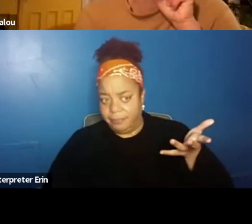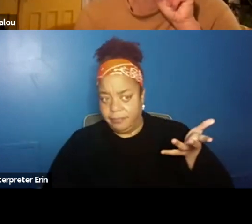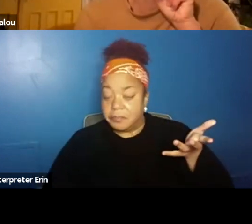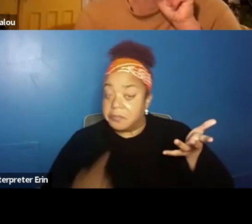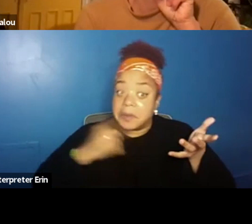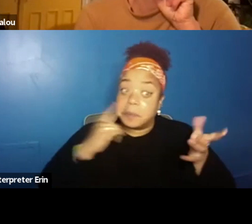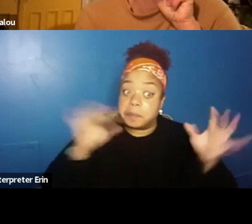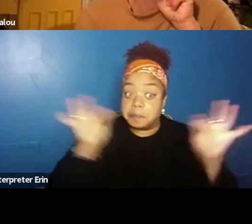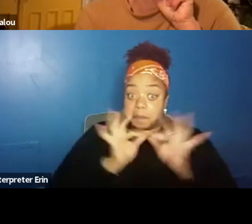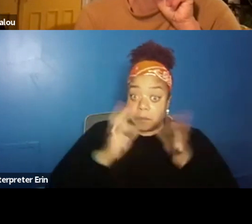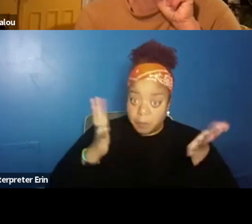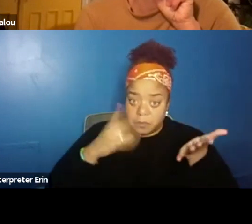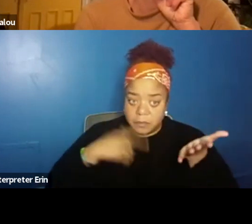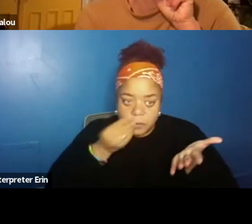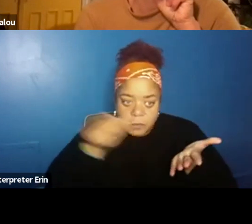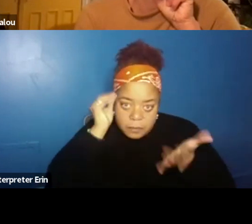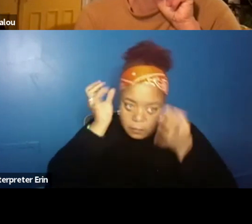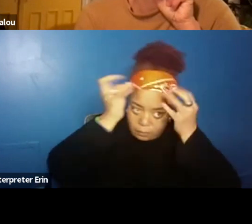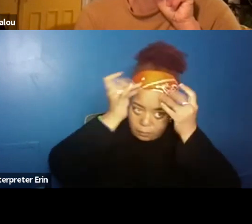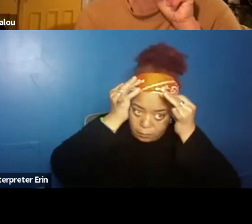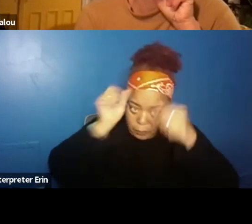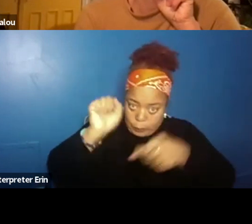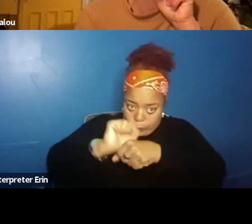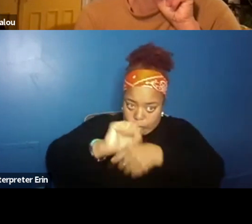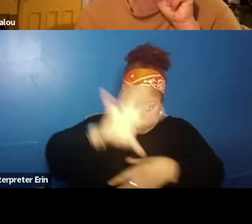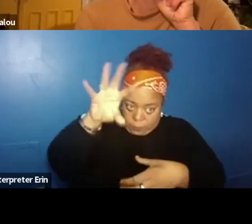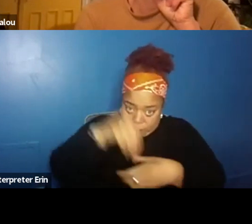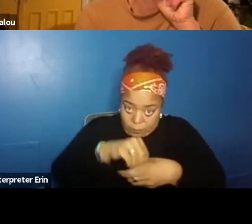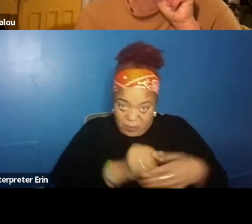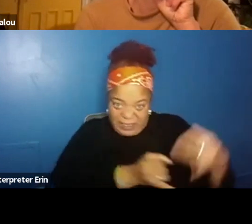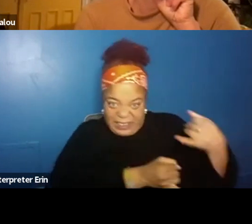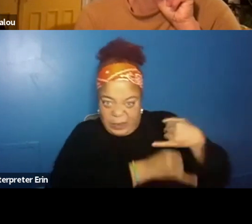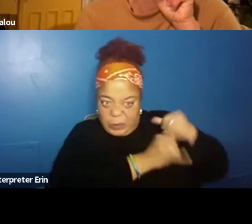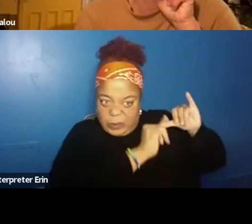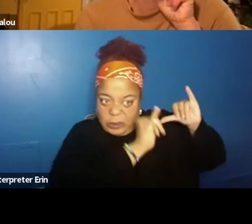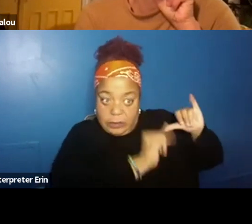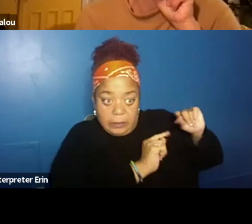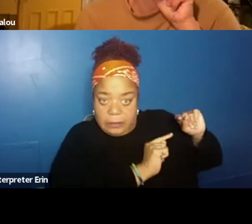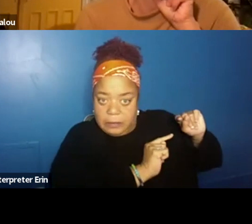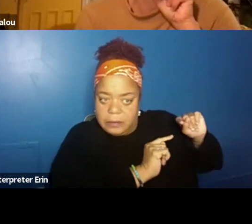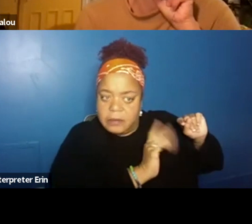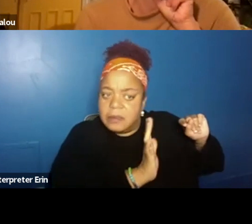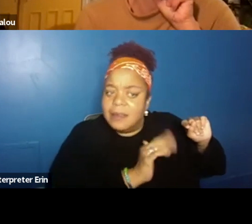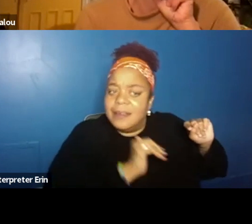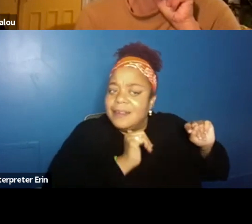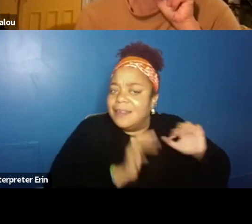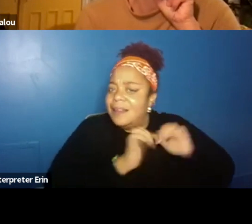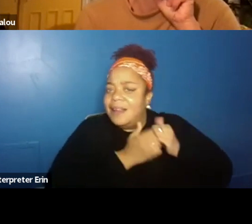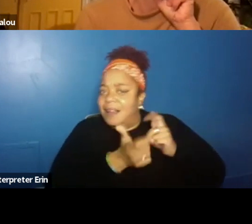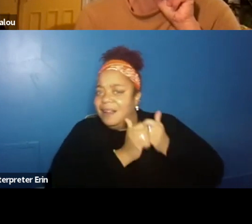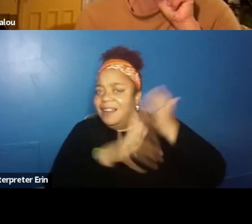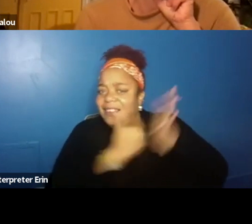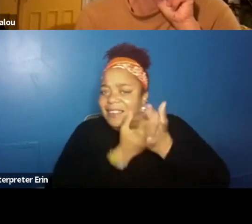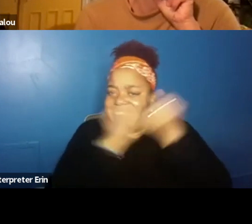that working within institutions alone is not going to get us to our liberation. And so one of the underlying